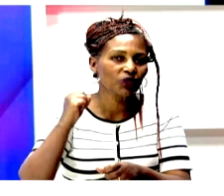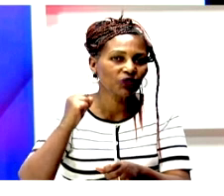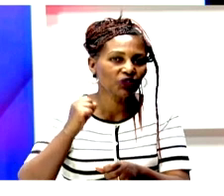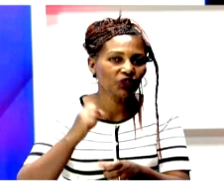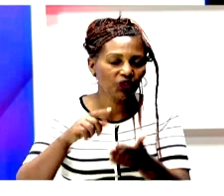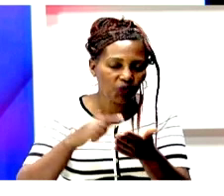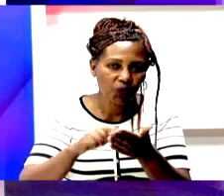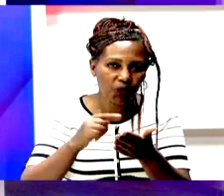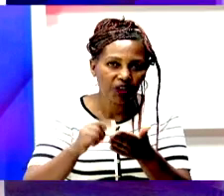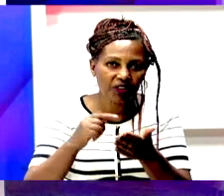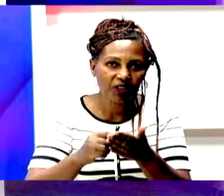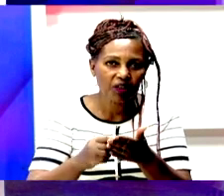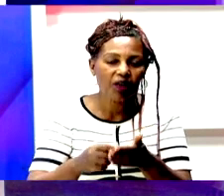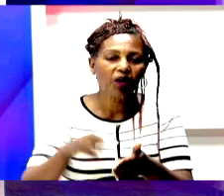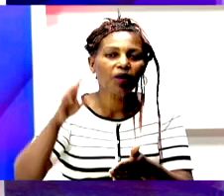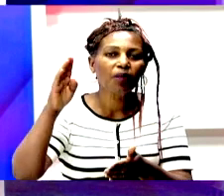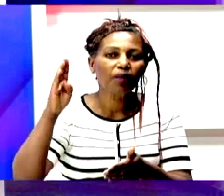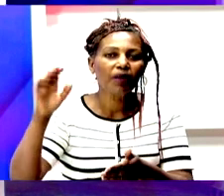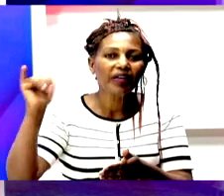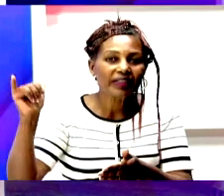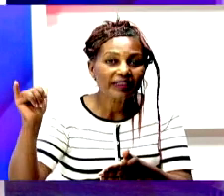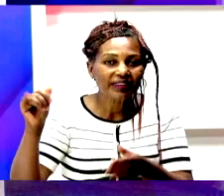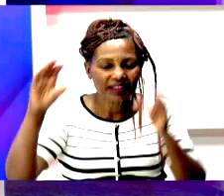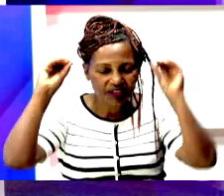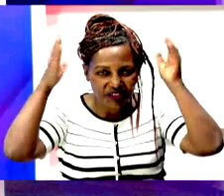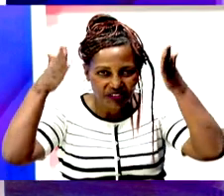Homework was corrected by teachers.